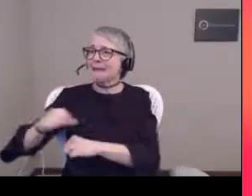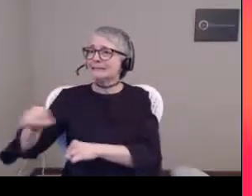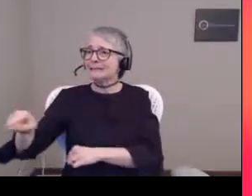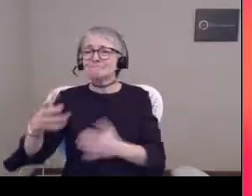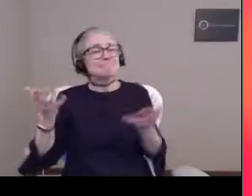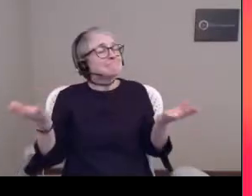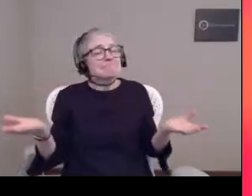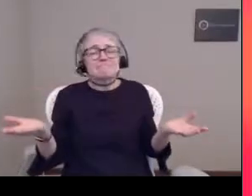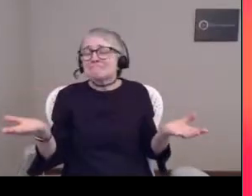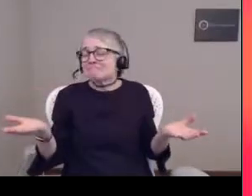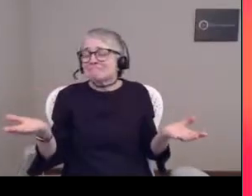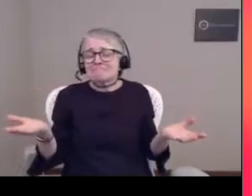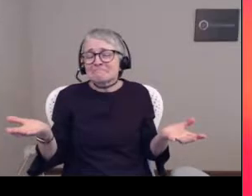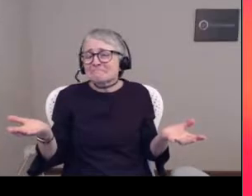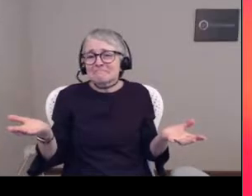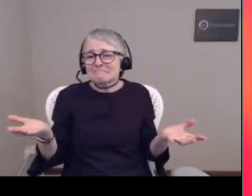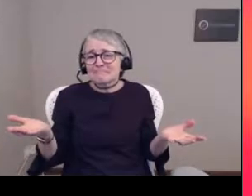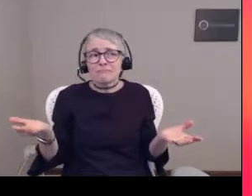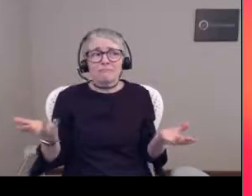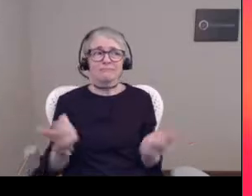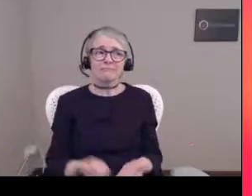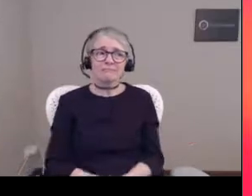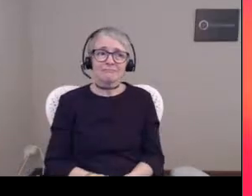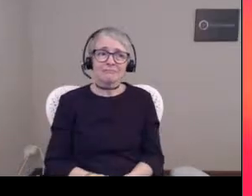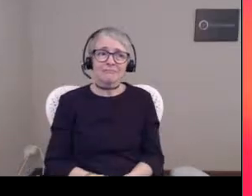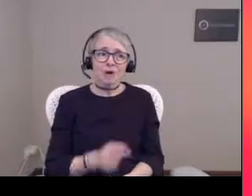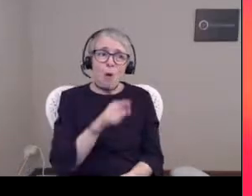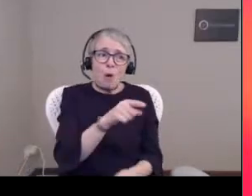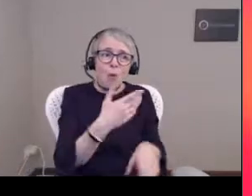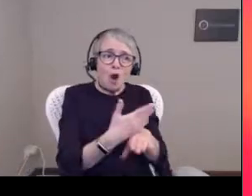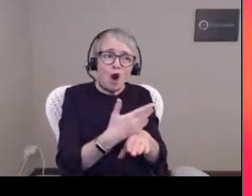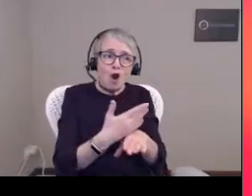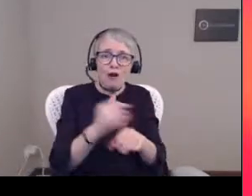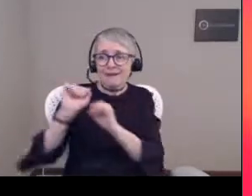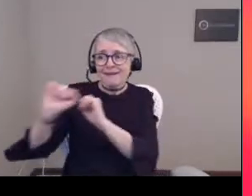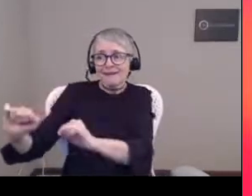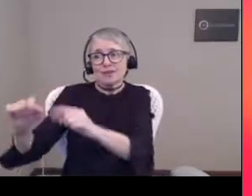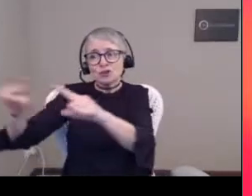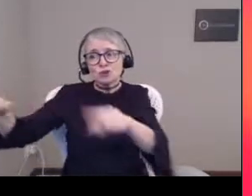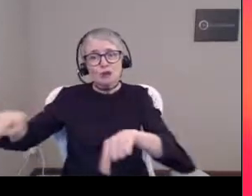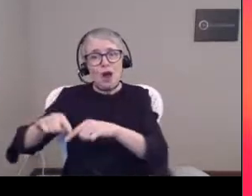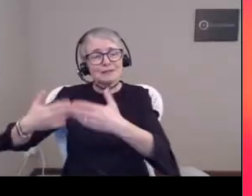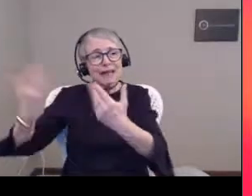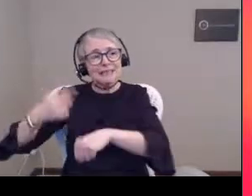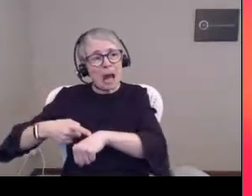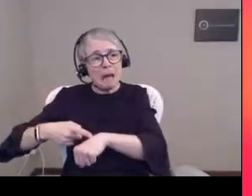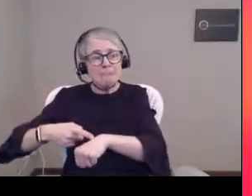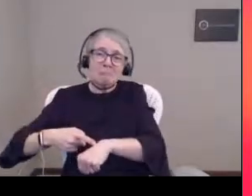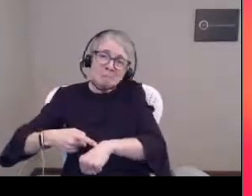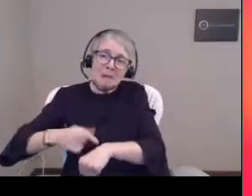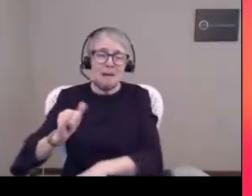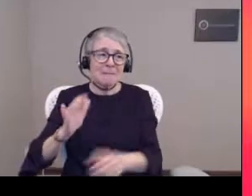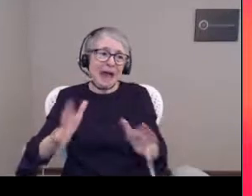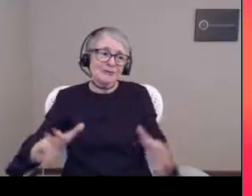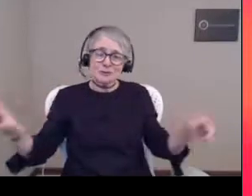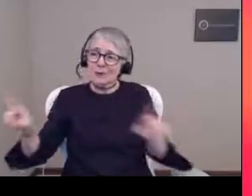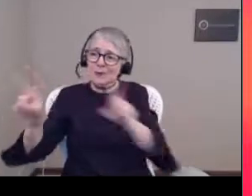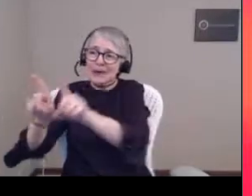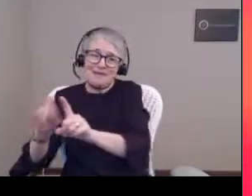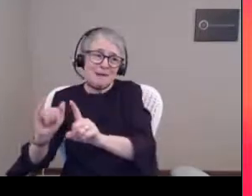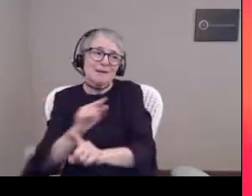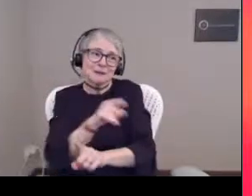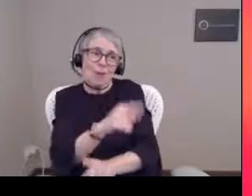Piers. But if you work in the daytime studios, you might you might have to work with Piers Morgan. So please take